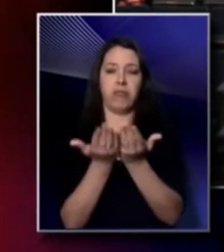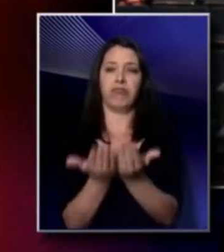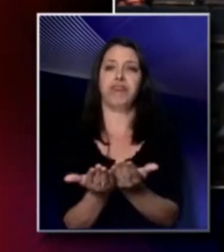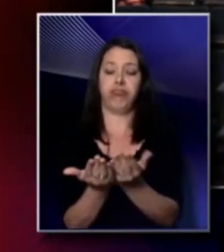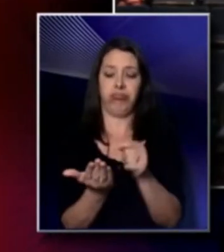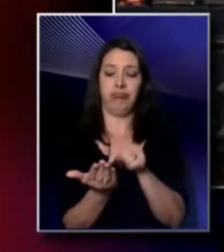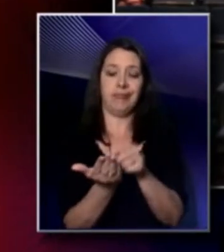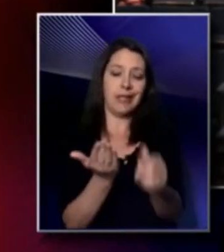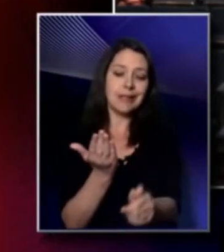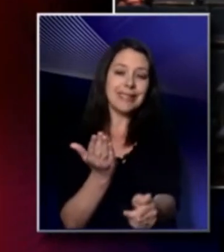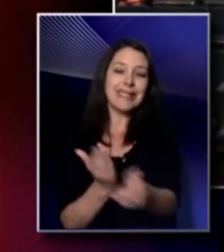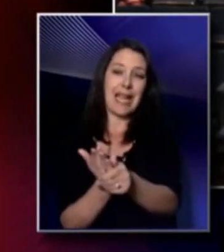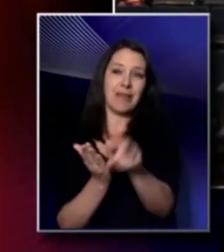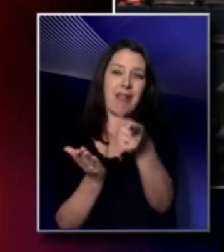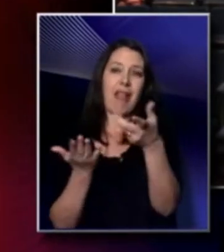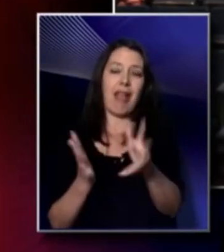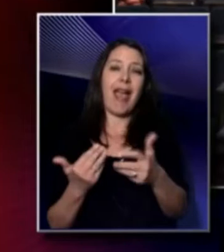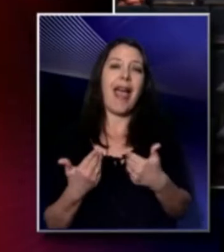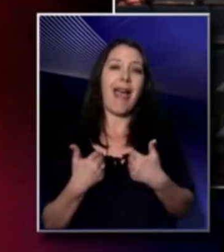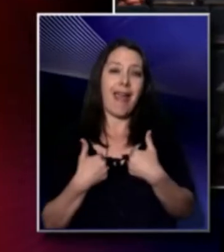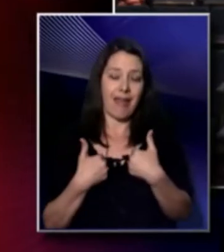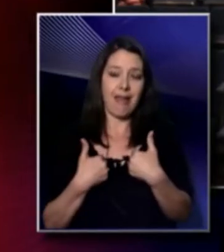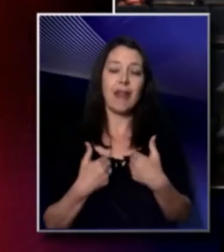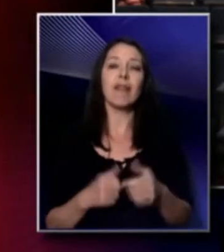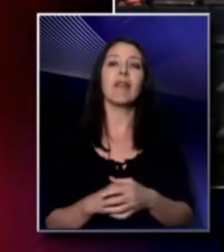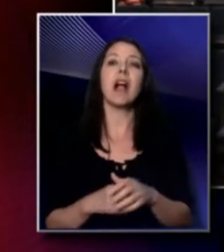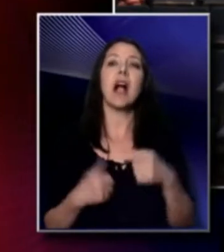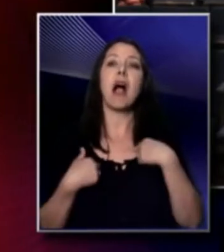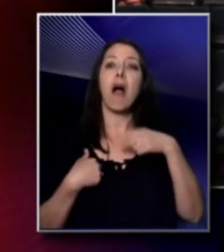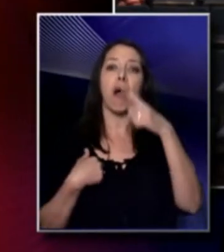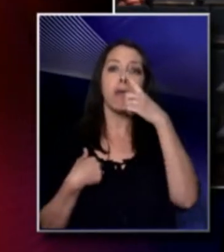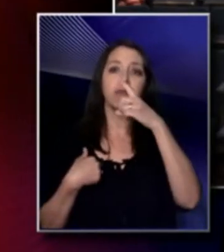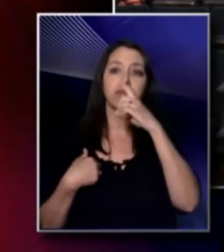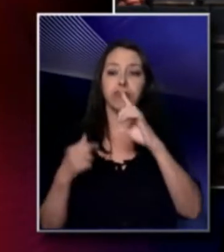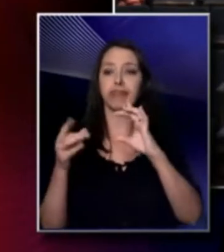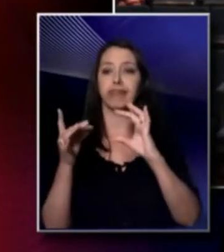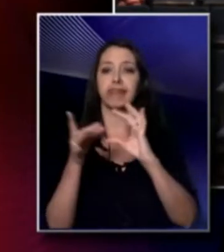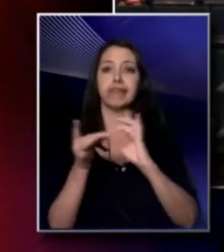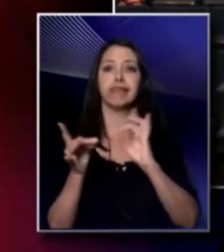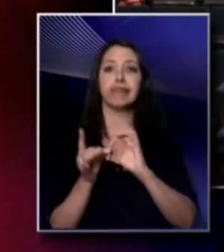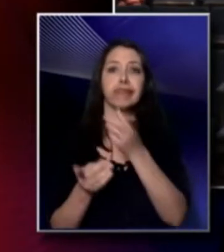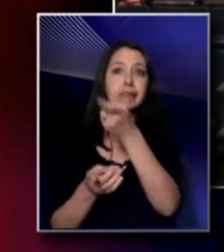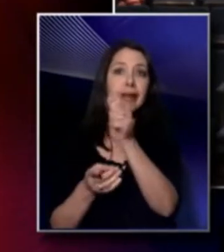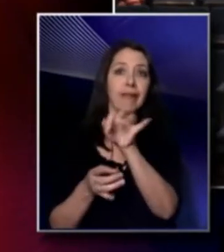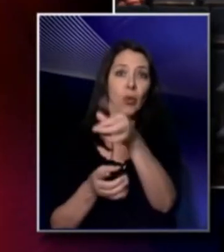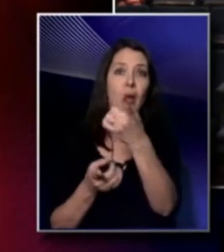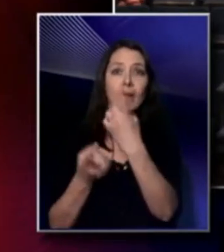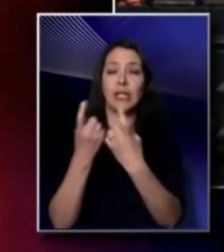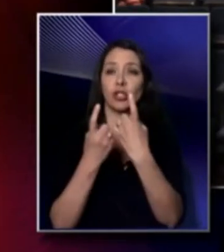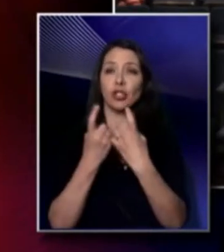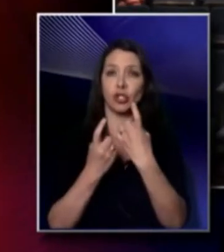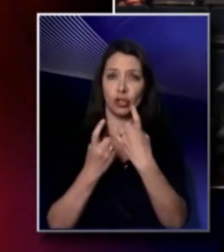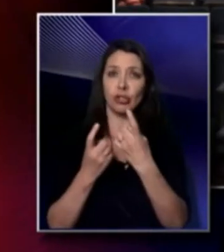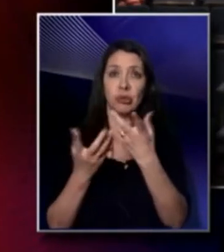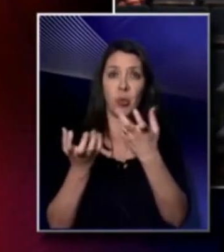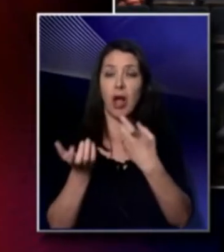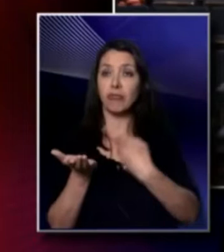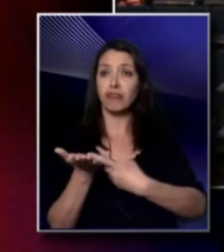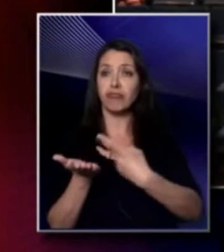and the attachment. I'd be glad to speak to any questions any of you might have, or if there's any